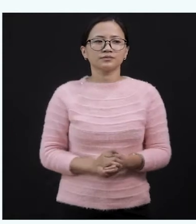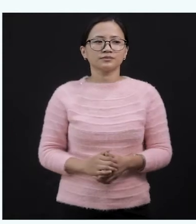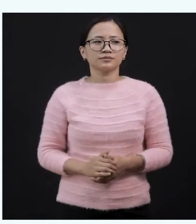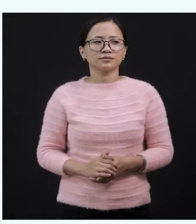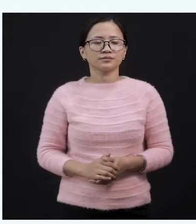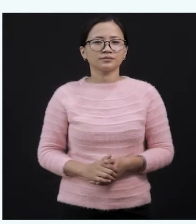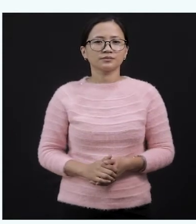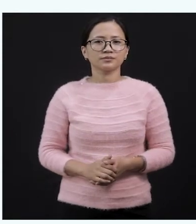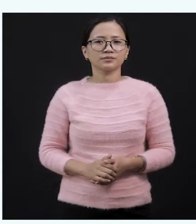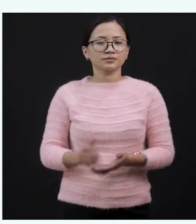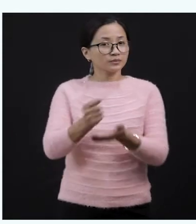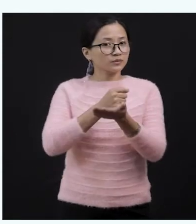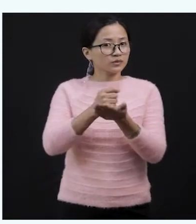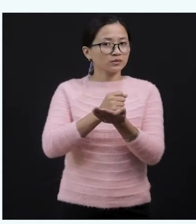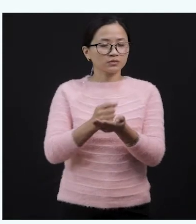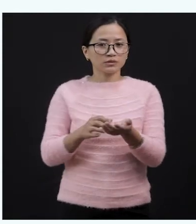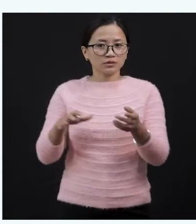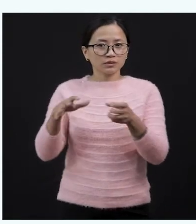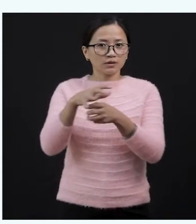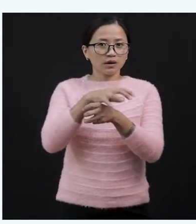and we'll try to cover